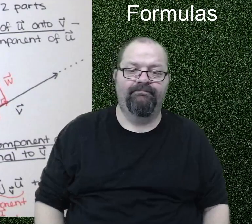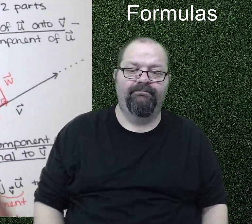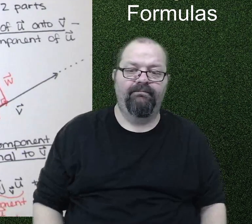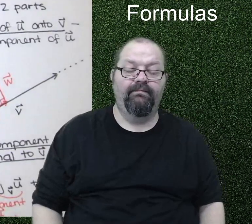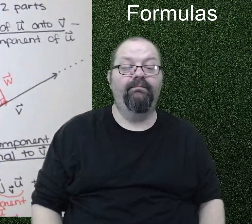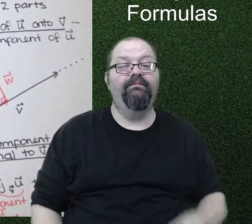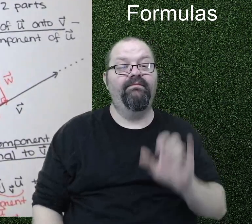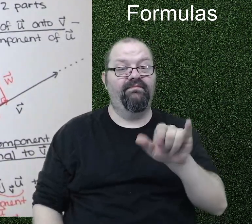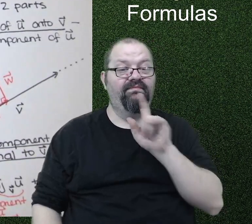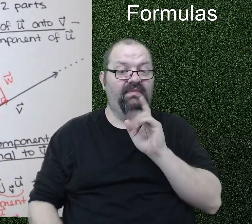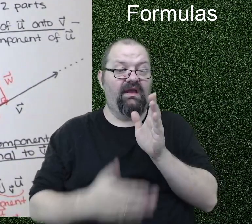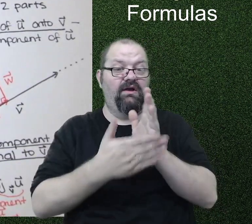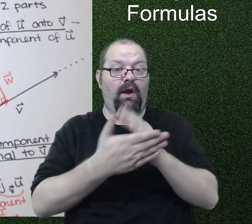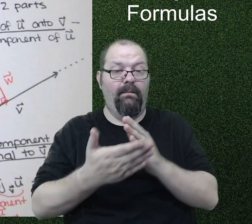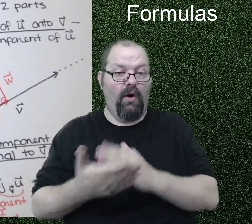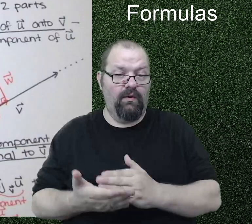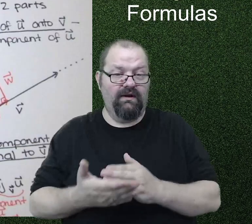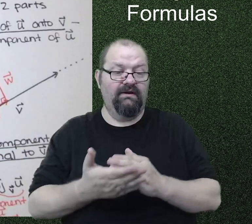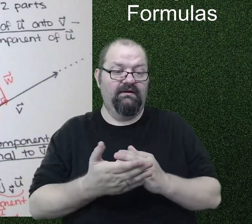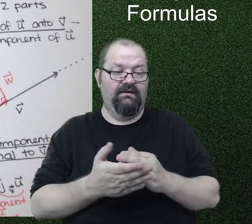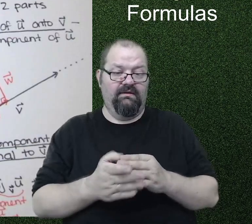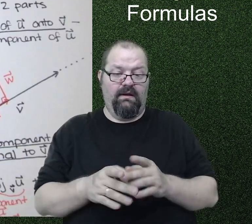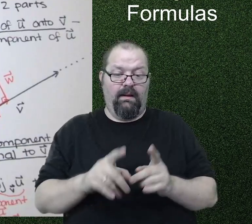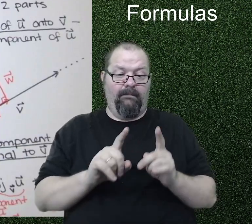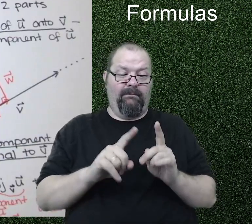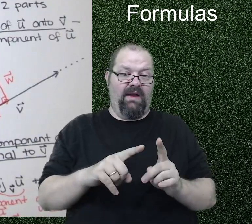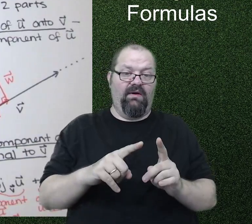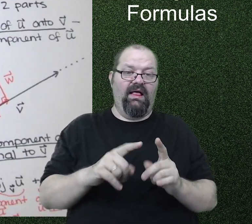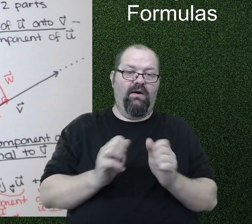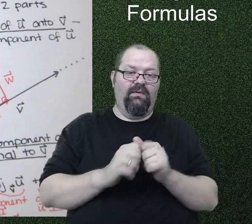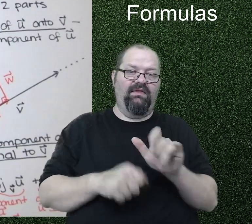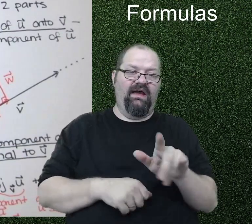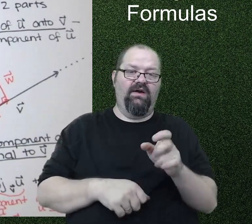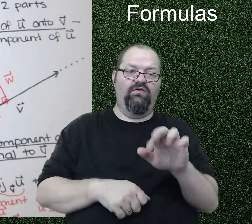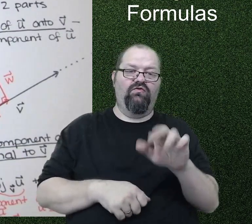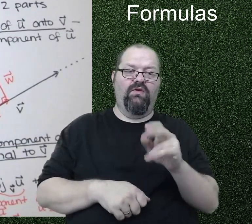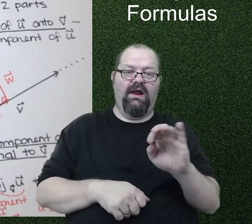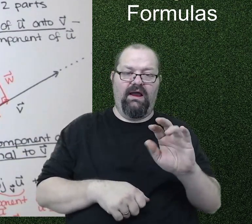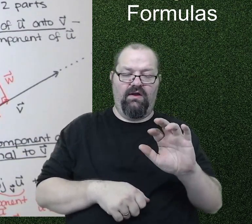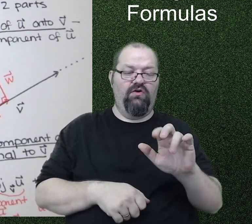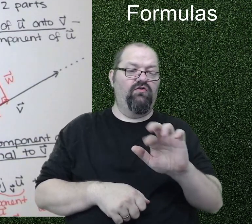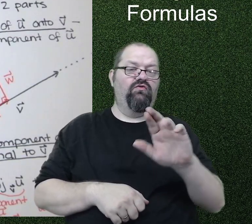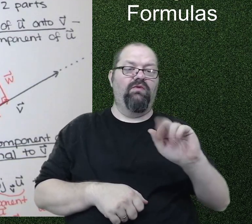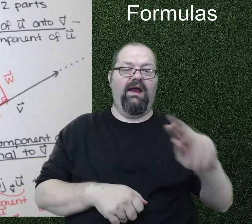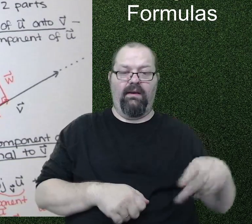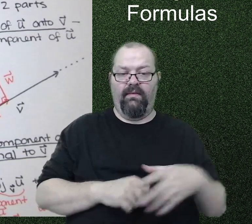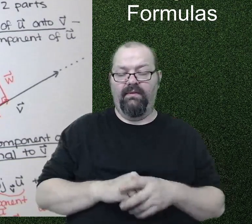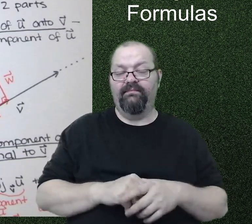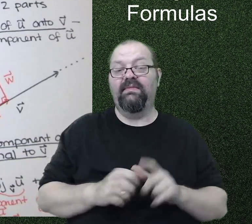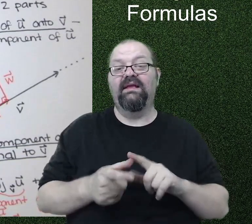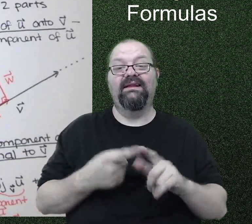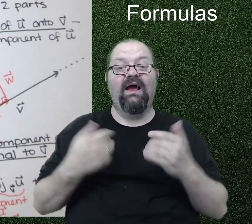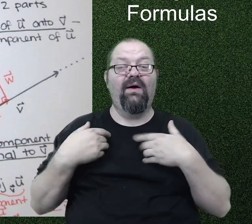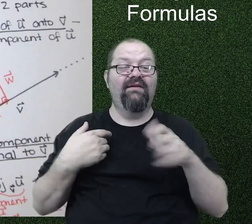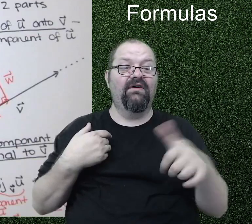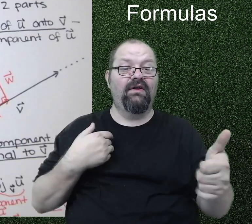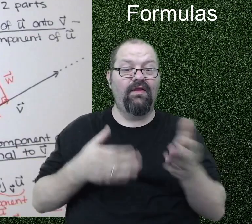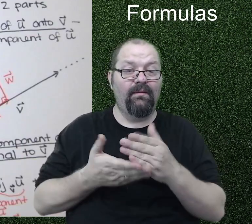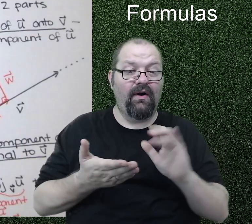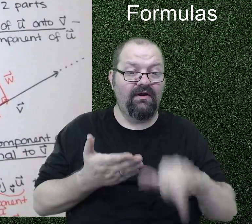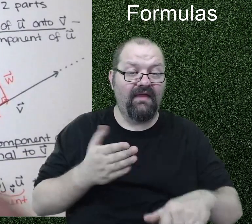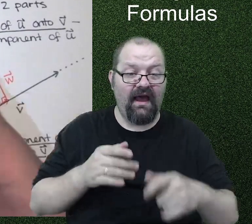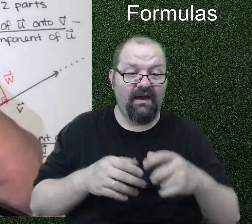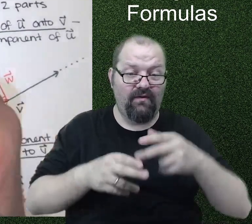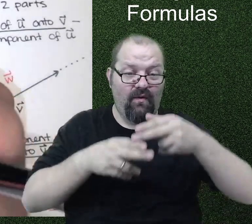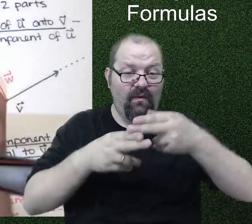That's the component parallel to the ramp, so it's the projection of this weight onto the ramp. And now there's another part of the weight that's